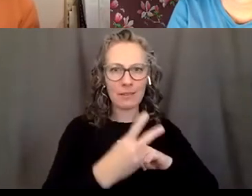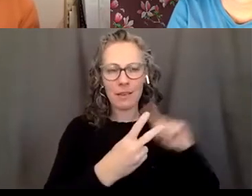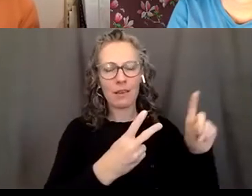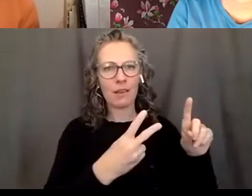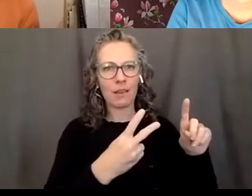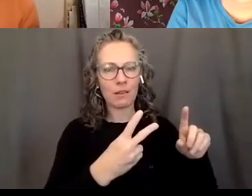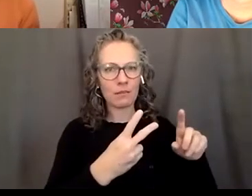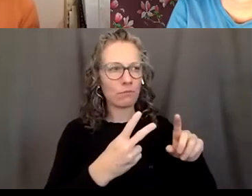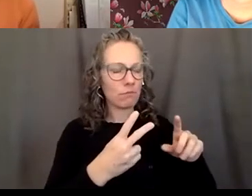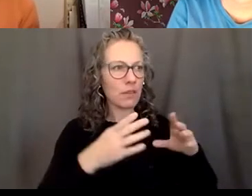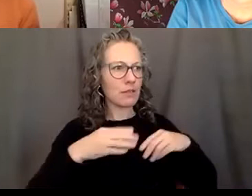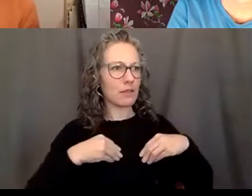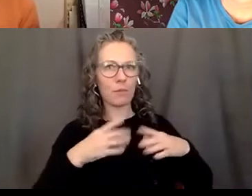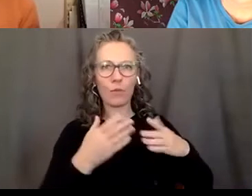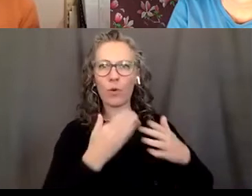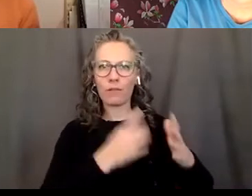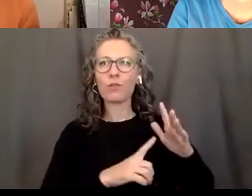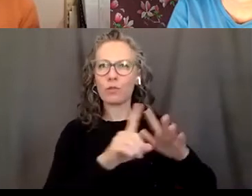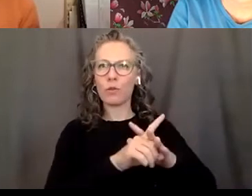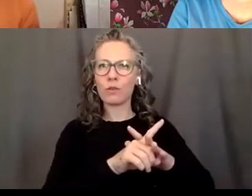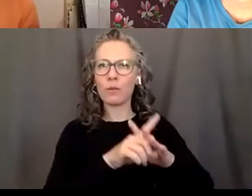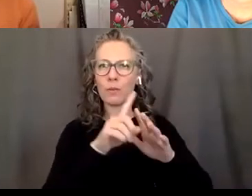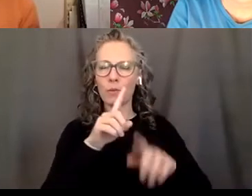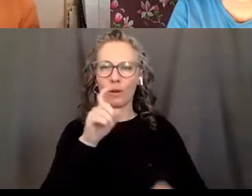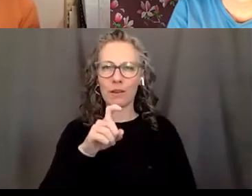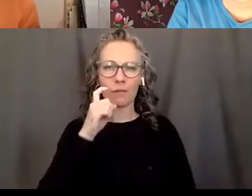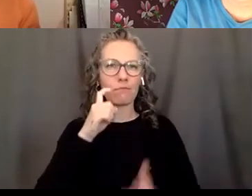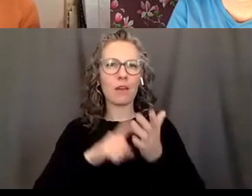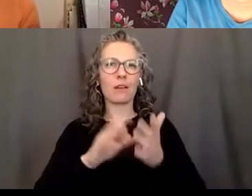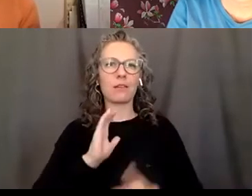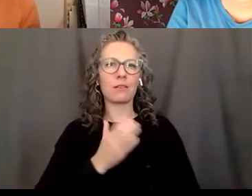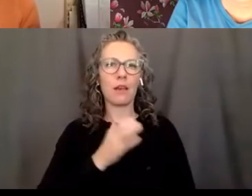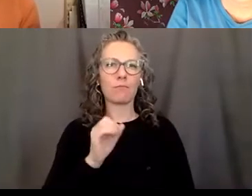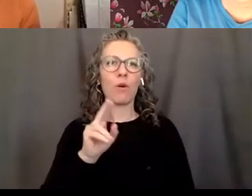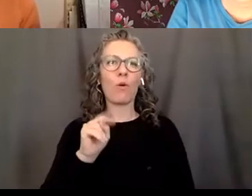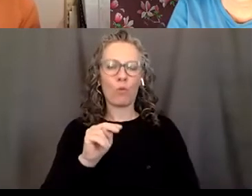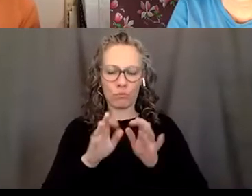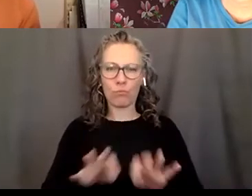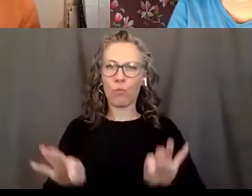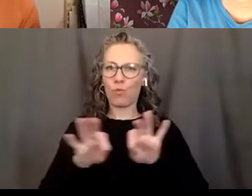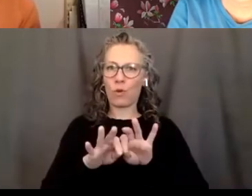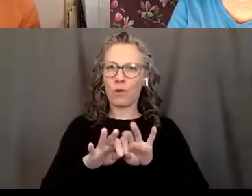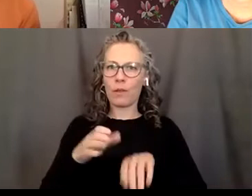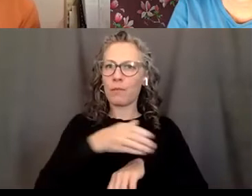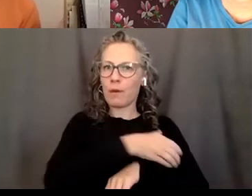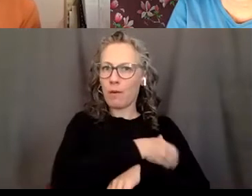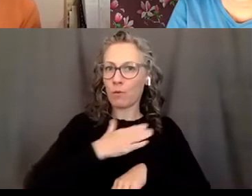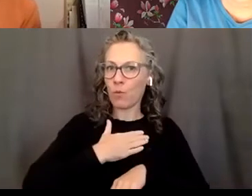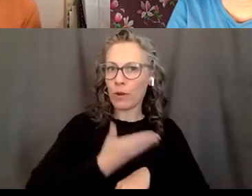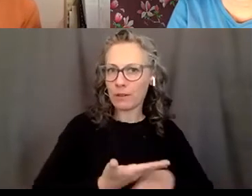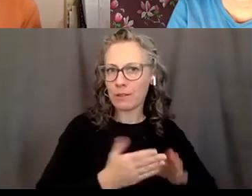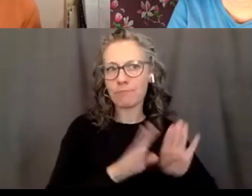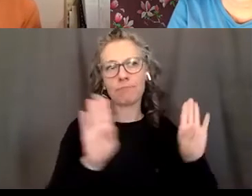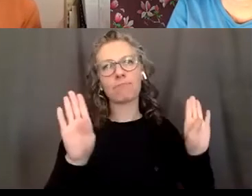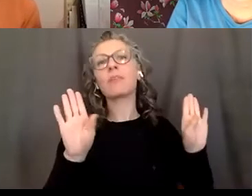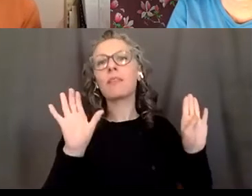that shows up that might allow us to have whatever that is. So knowing that we're willing, for me, is one of the biggest purposes of all